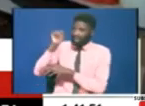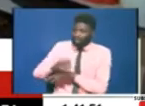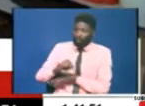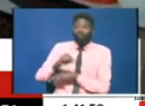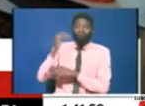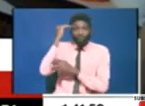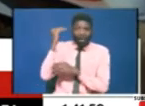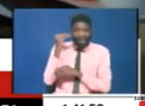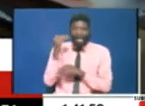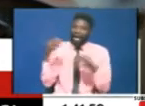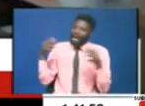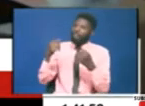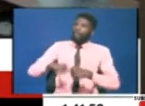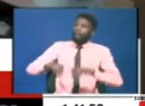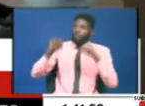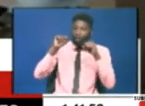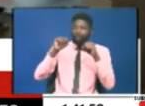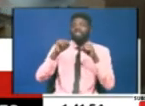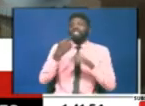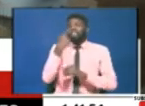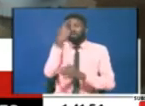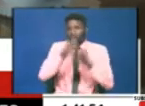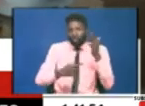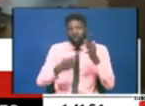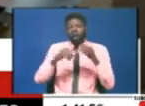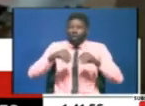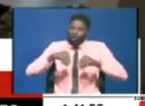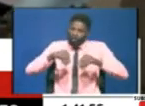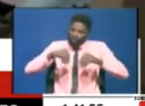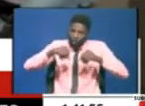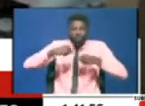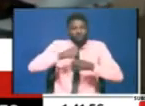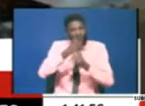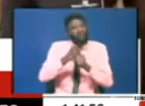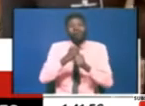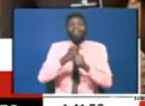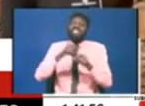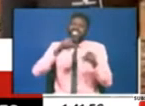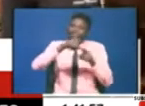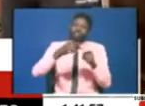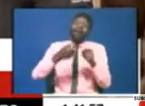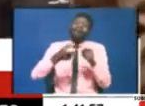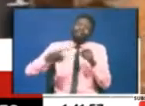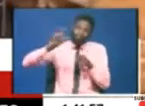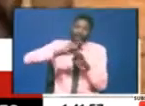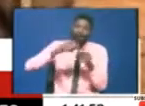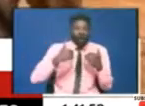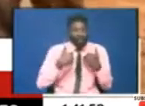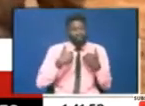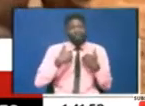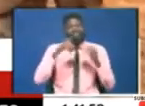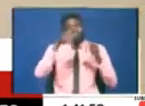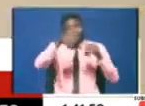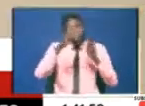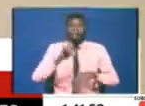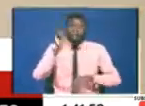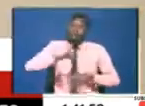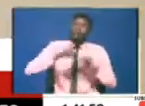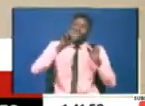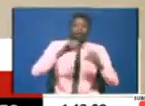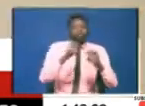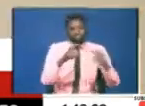says good quality coffee is on high demand and coffee farmers should increase production as the market is readily available.